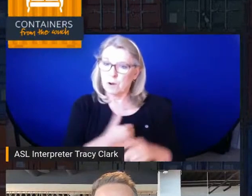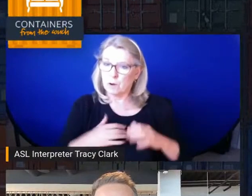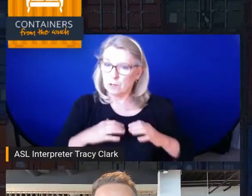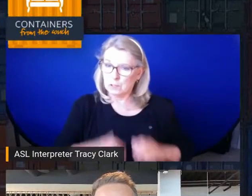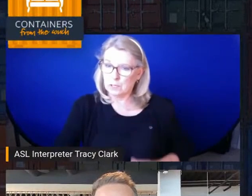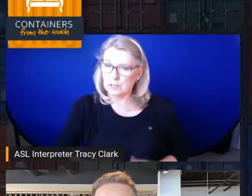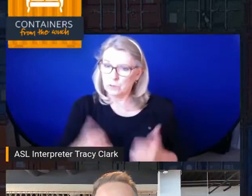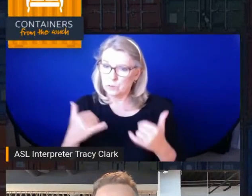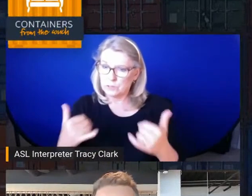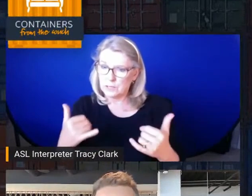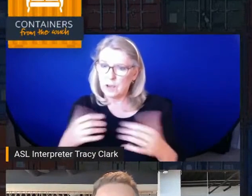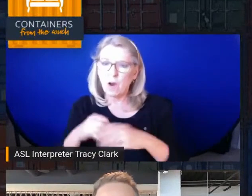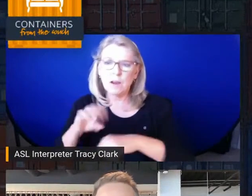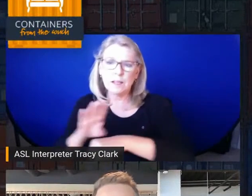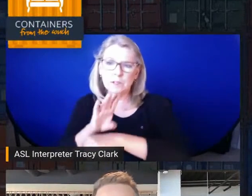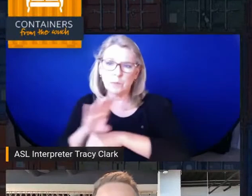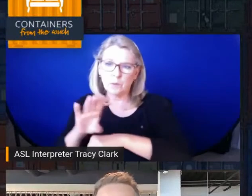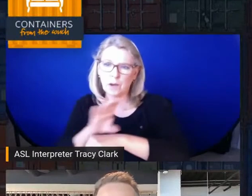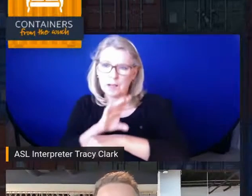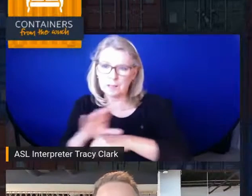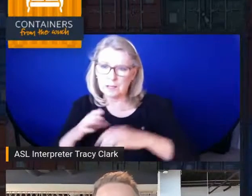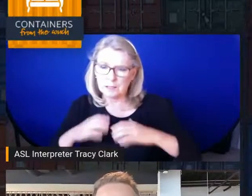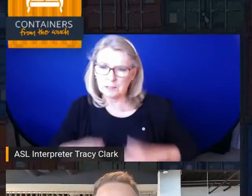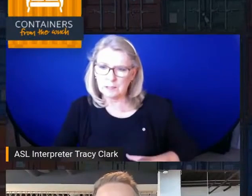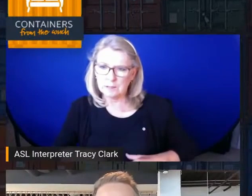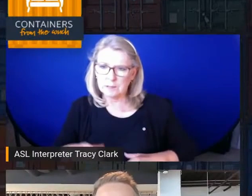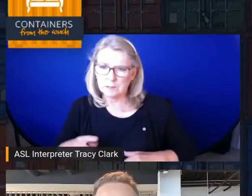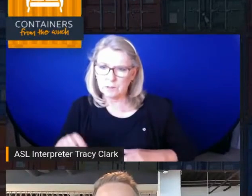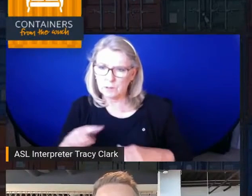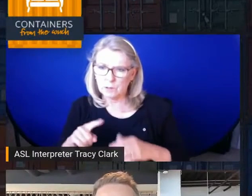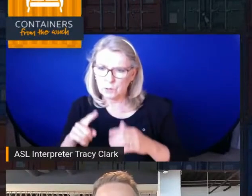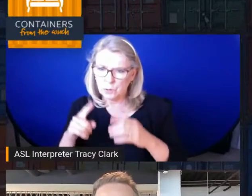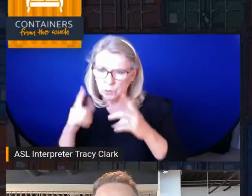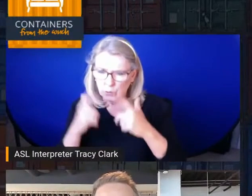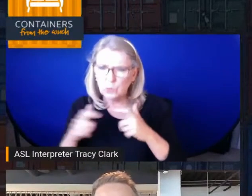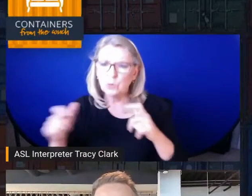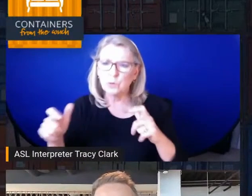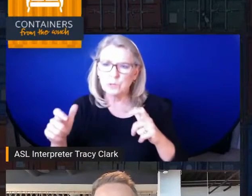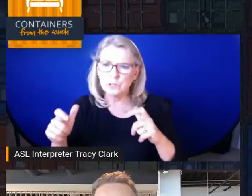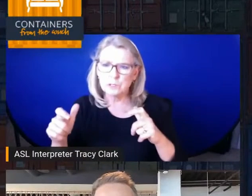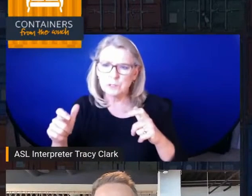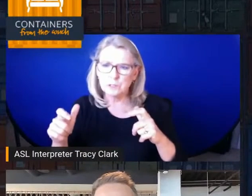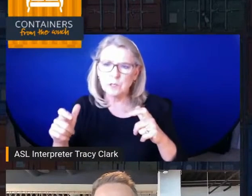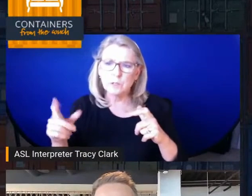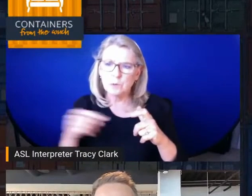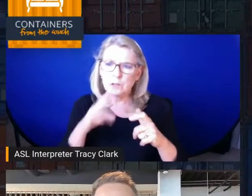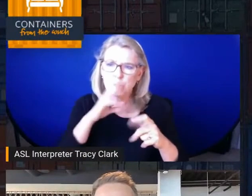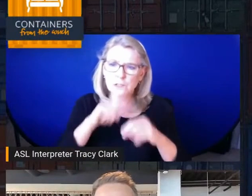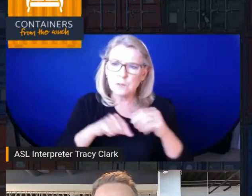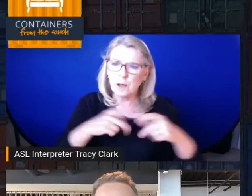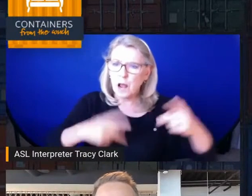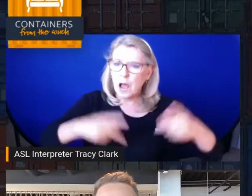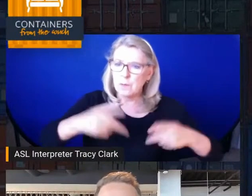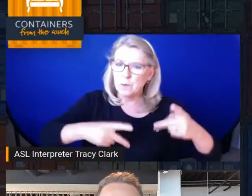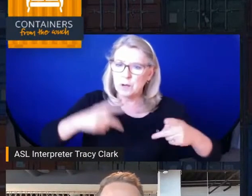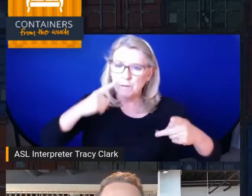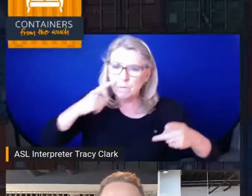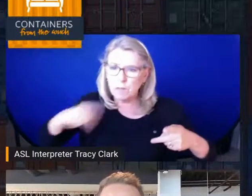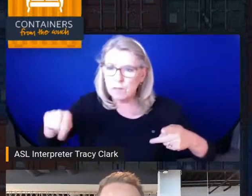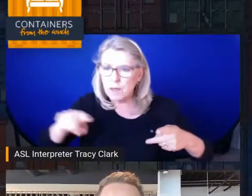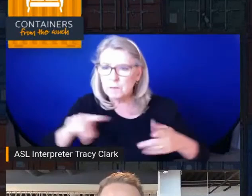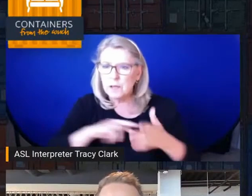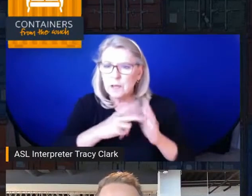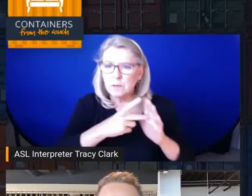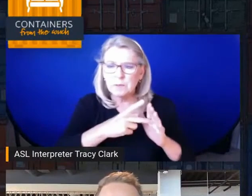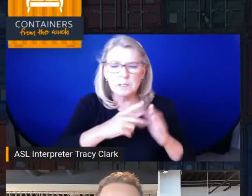enterprise clients, so having a huge legacy estate. So when it comes to hybrid, for them it means mainly going to cloud,